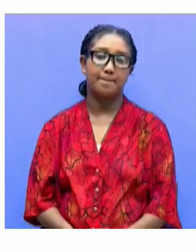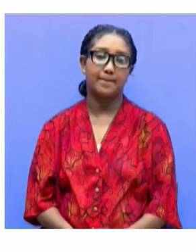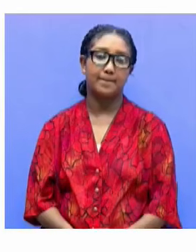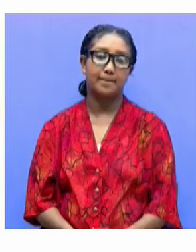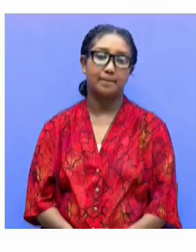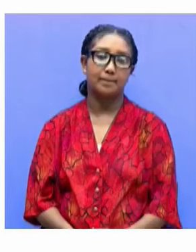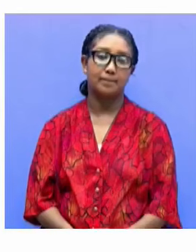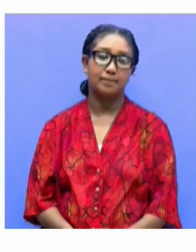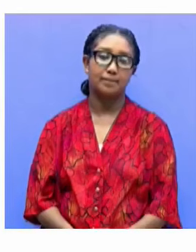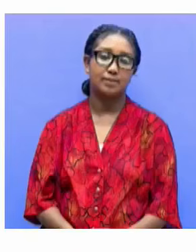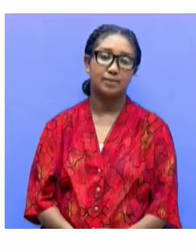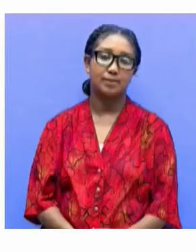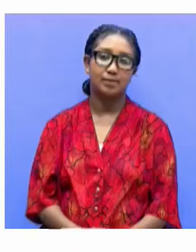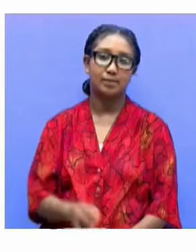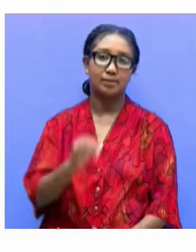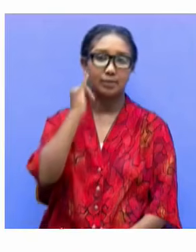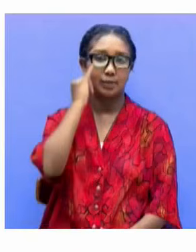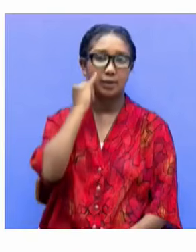if